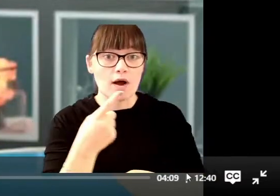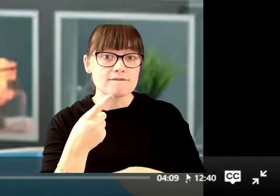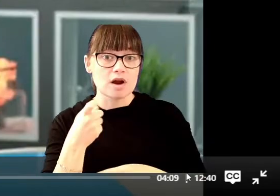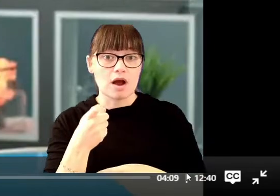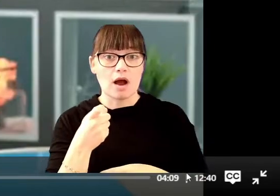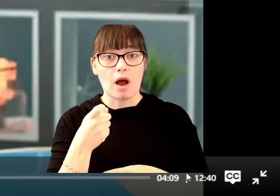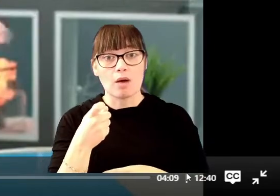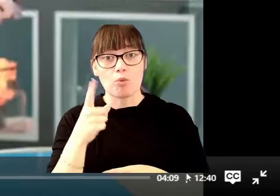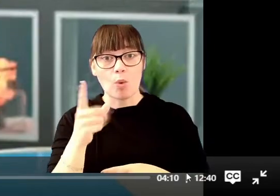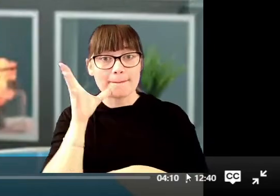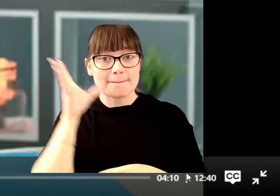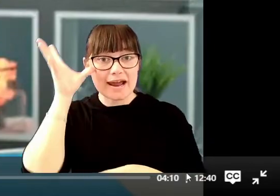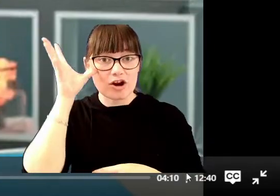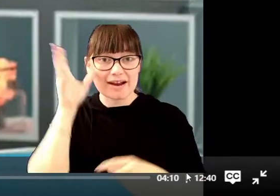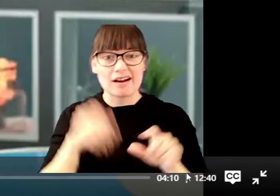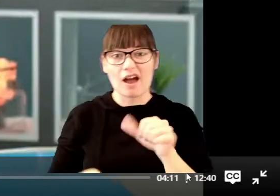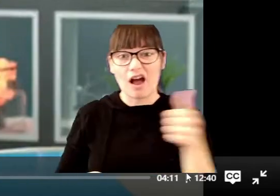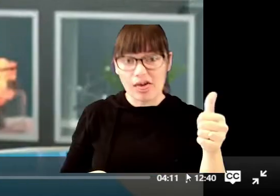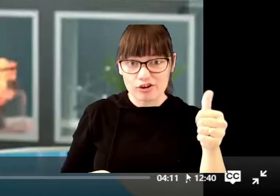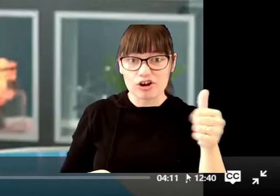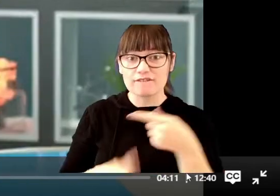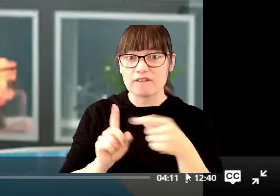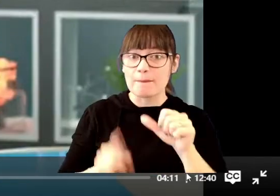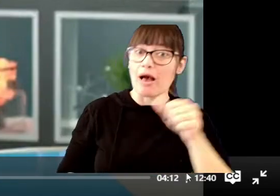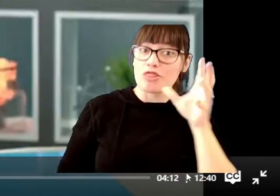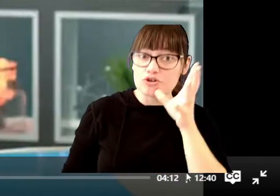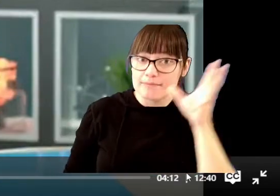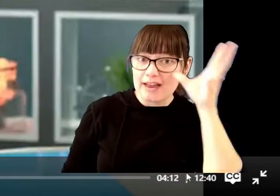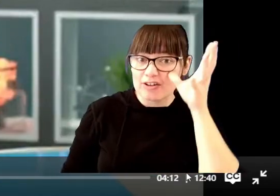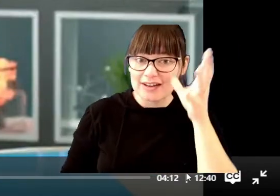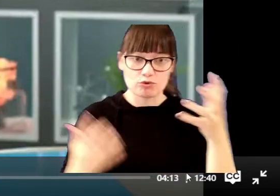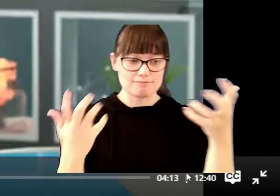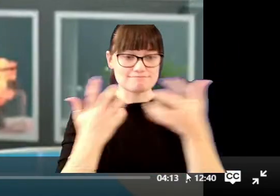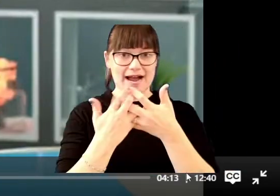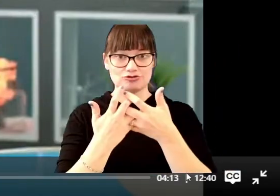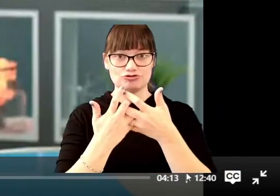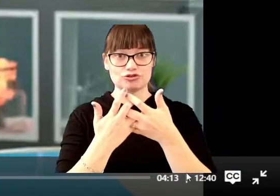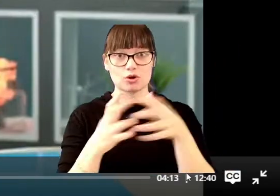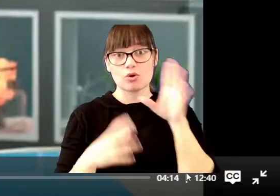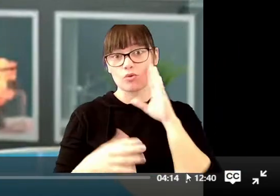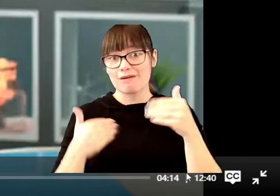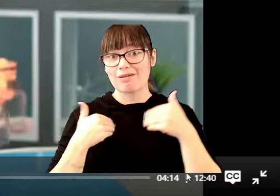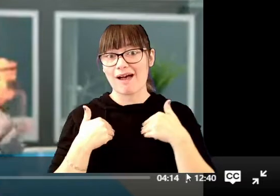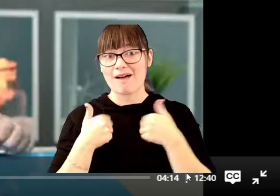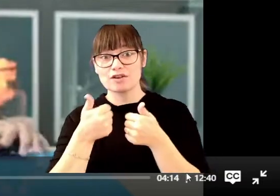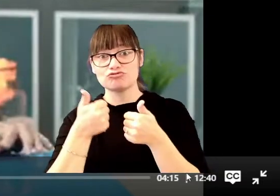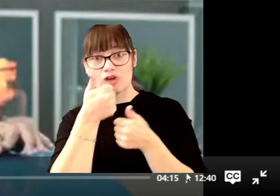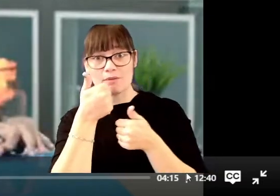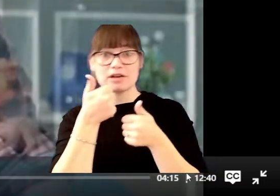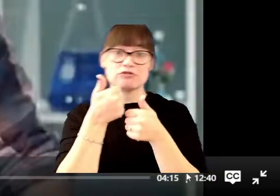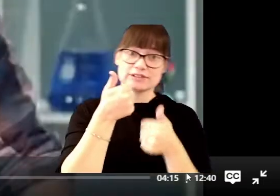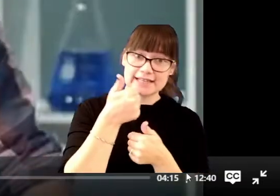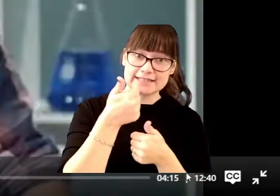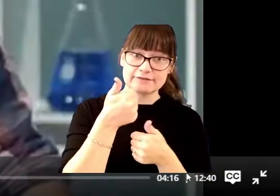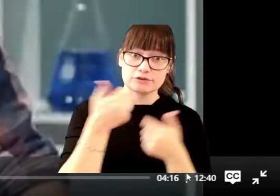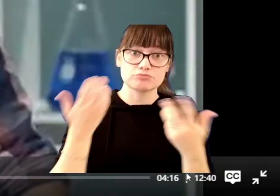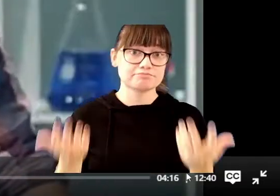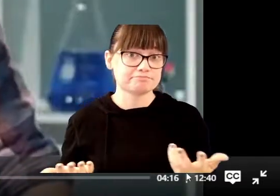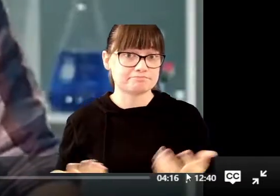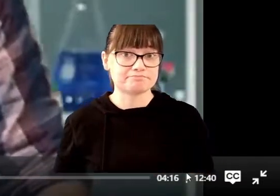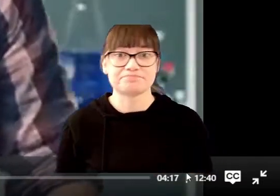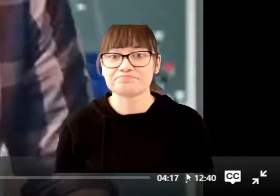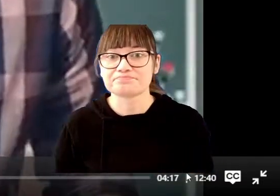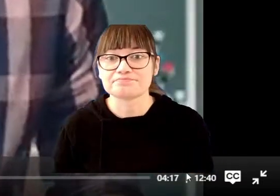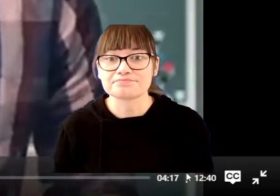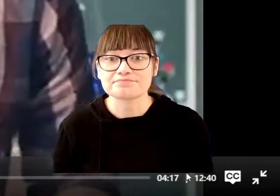one from another, and then they match up, and then you either have the dominant trait or the recessive trait. So the only